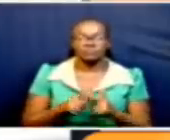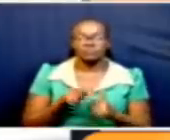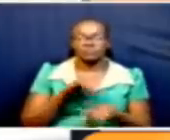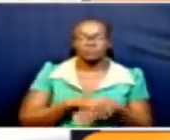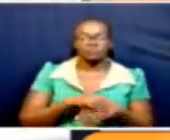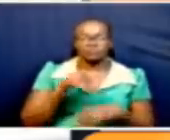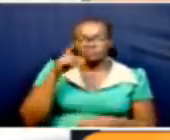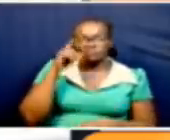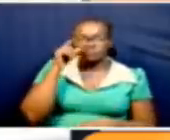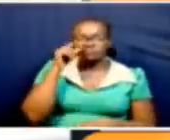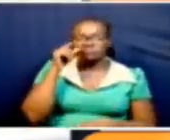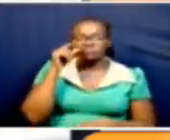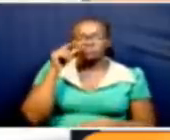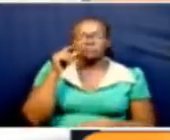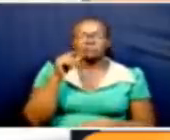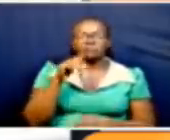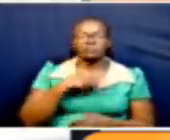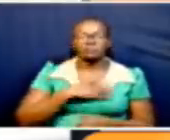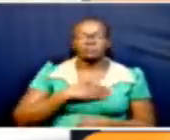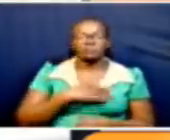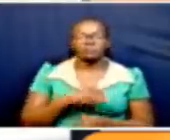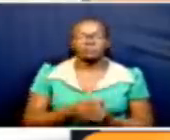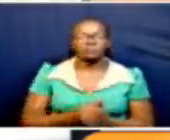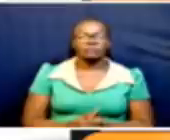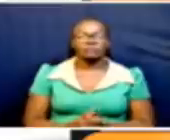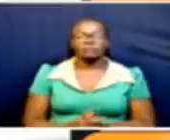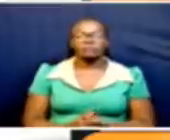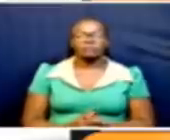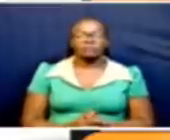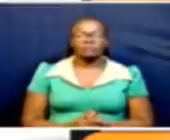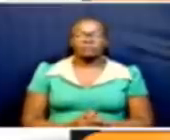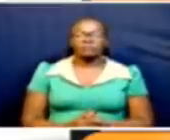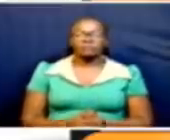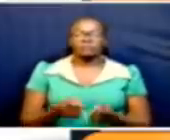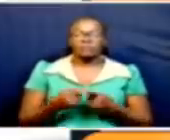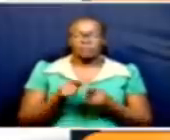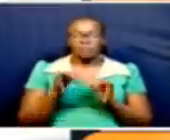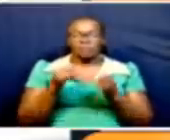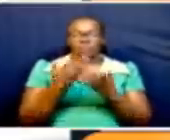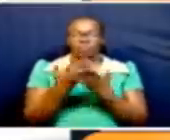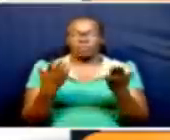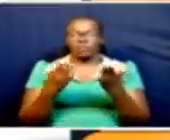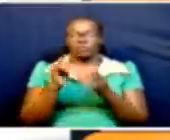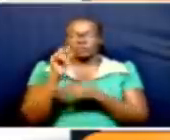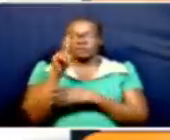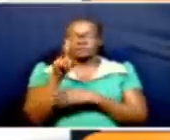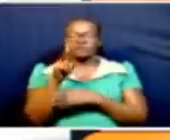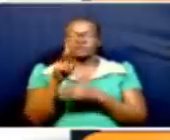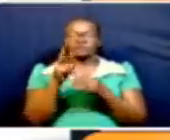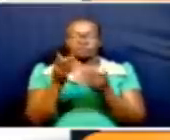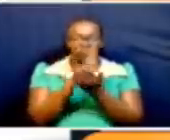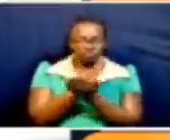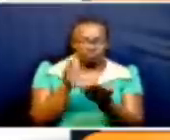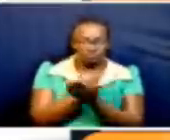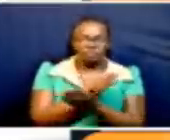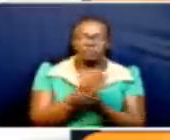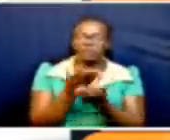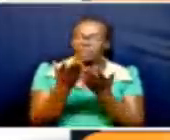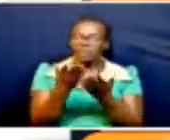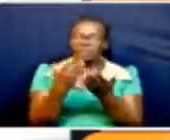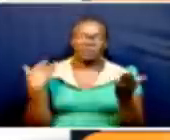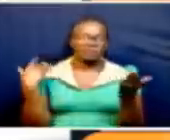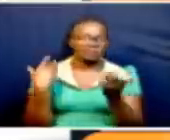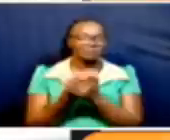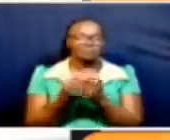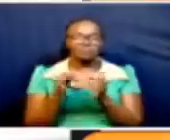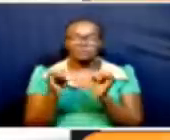somebody, they'll ruin your life for 5 years. On the newspaper, on television and everything. And this thing has been there for many years. Mm. And you see the reporter, a